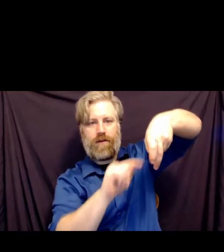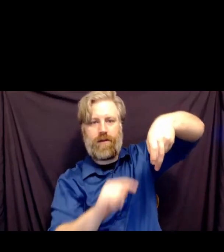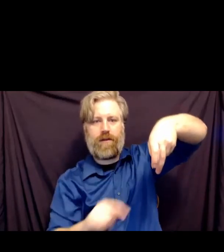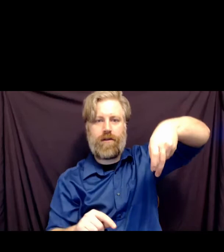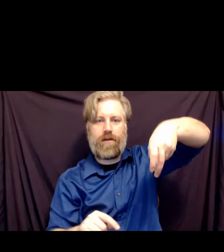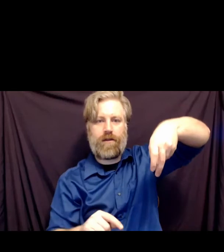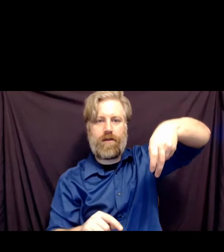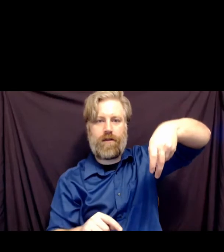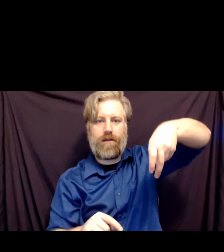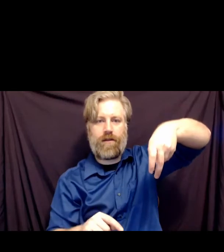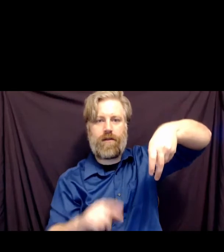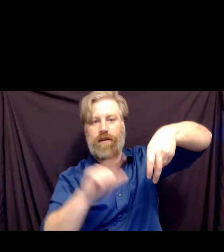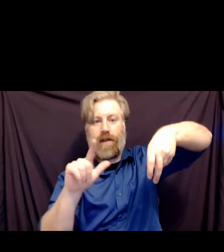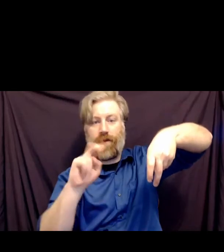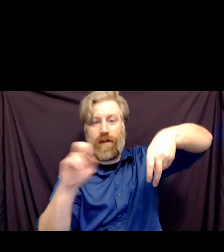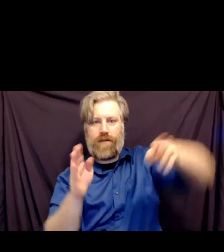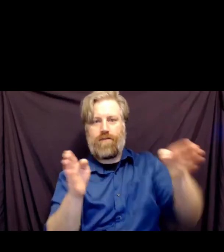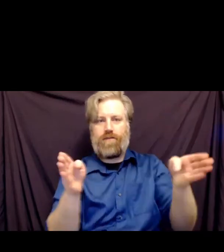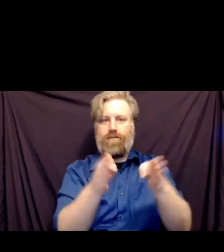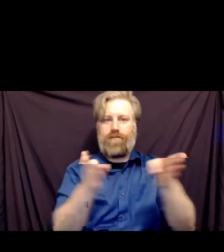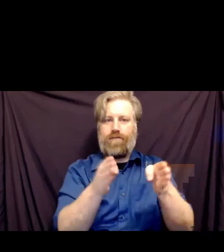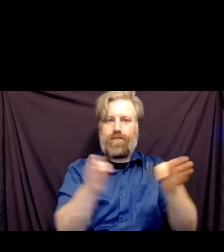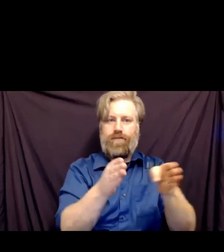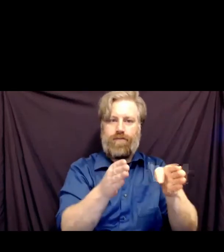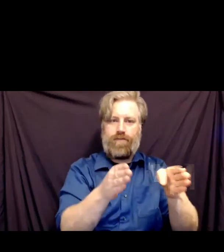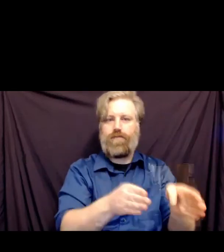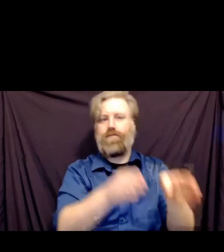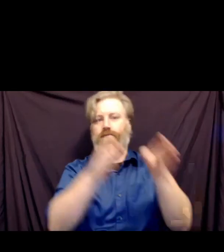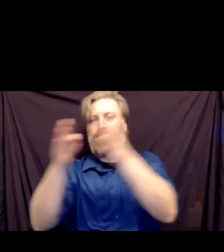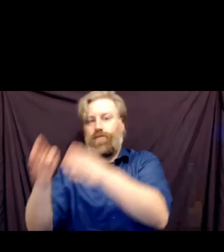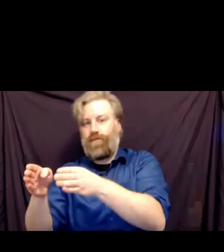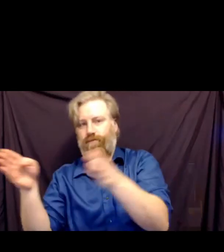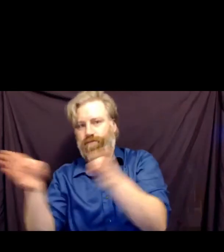Sides of the left knee. Sides of the right knee.